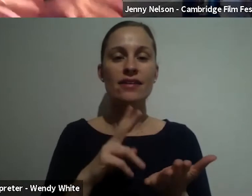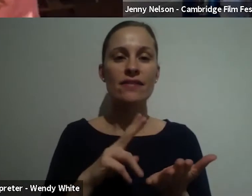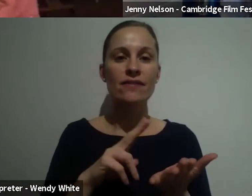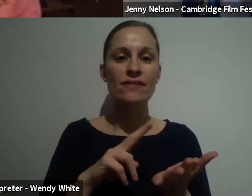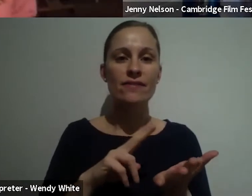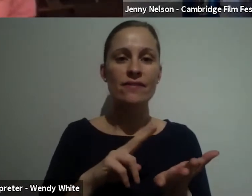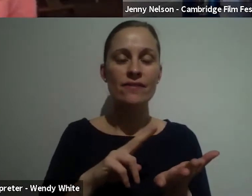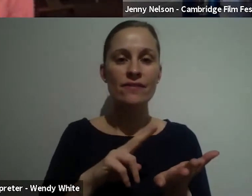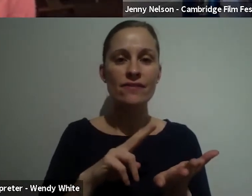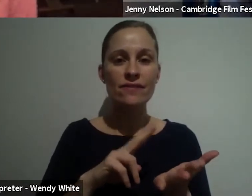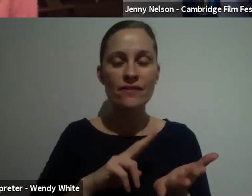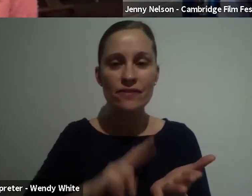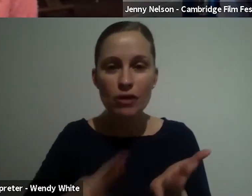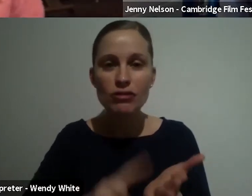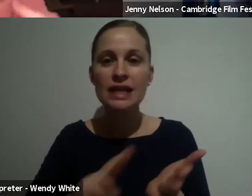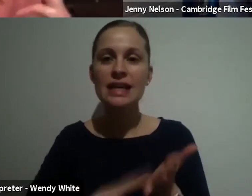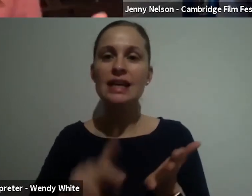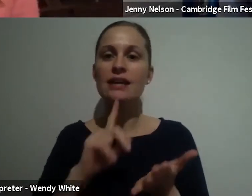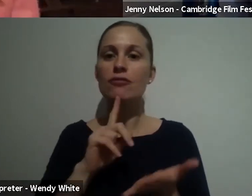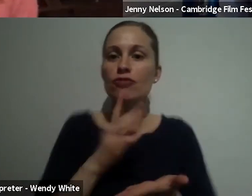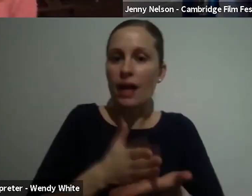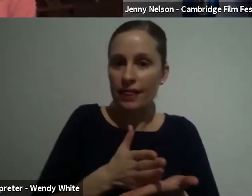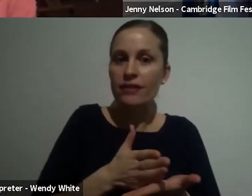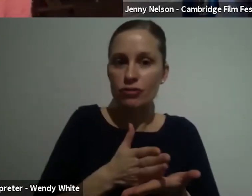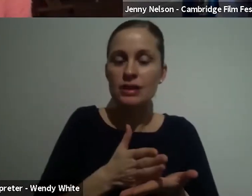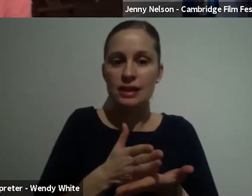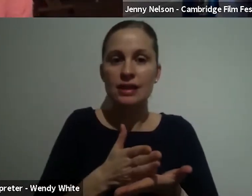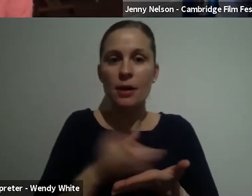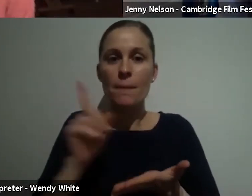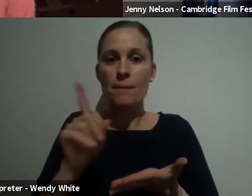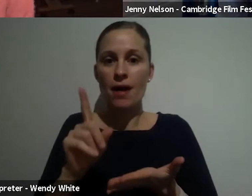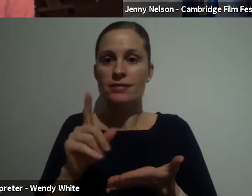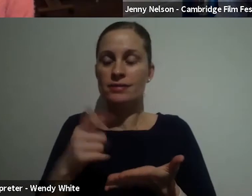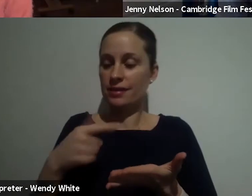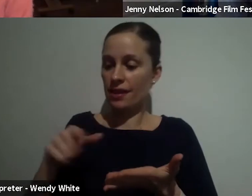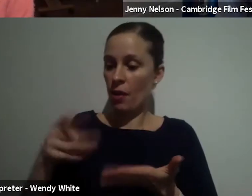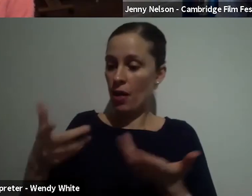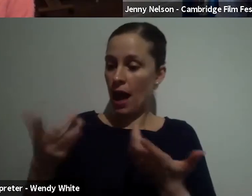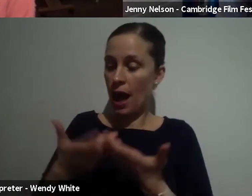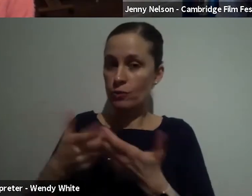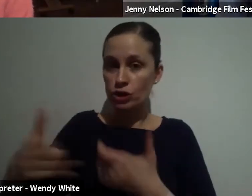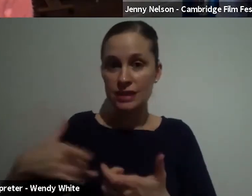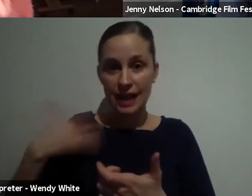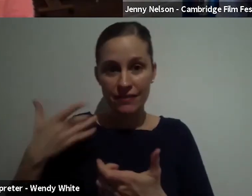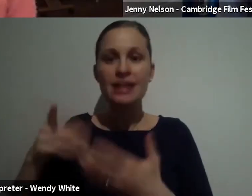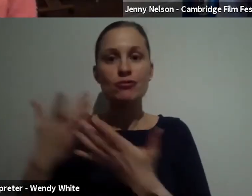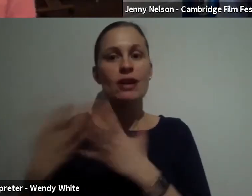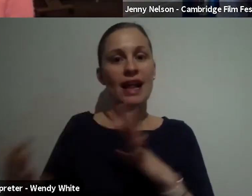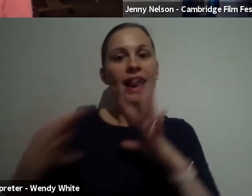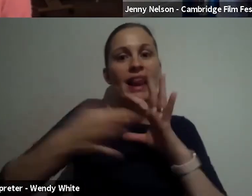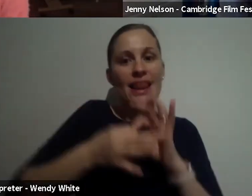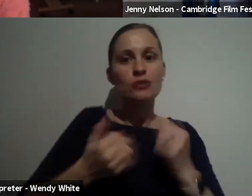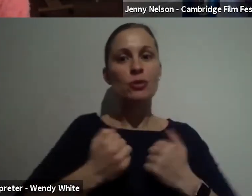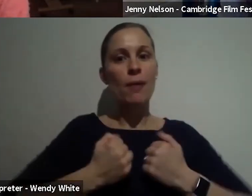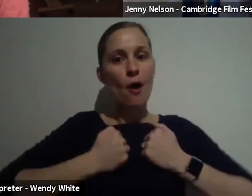I'm not Celia, the main character, but all this universe in which she's living in, it has to do a lot with my own